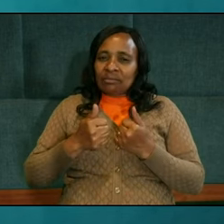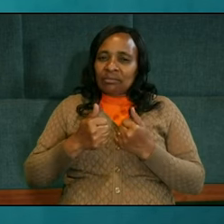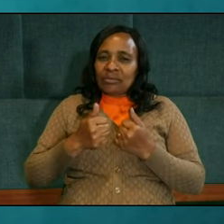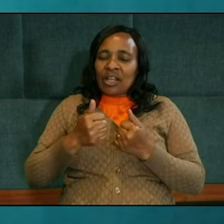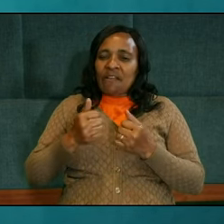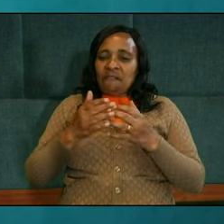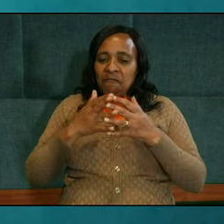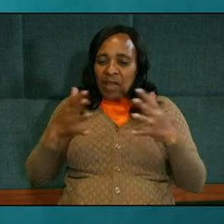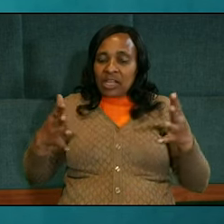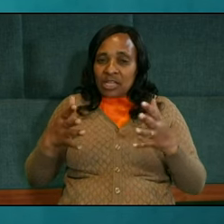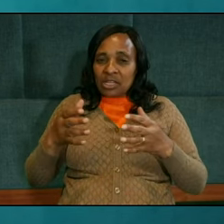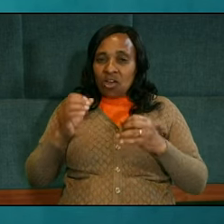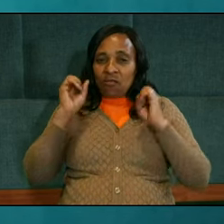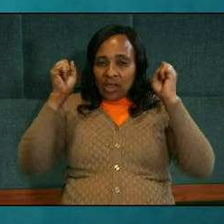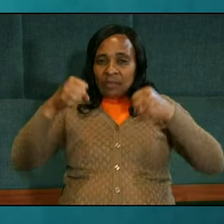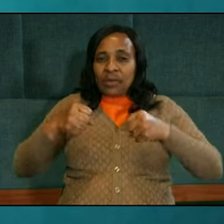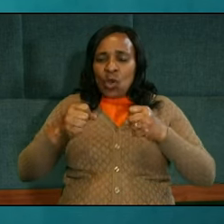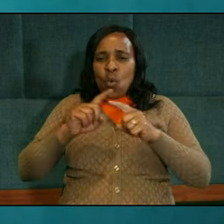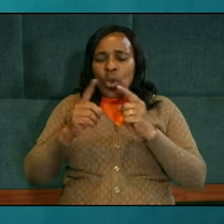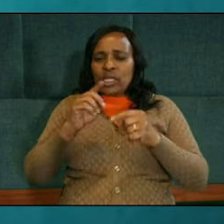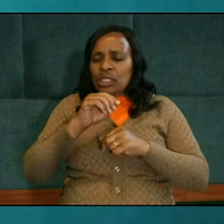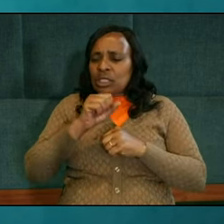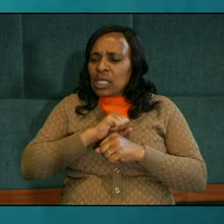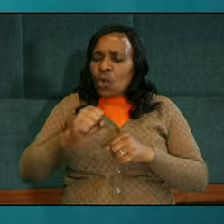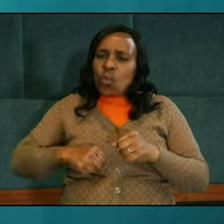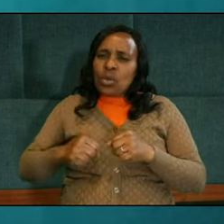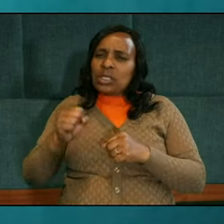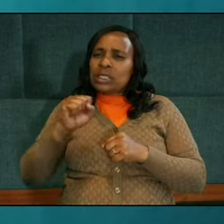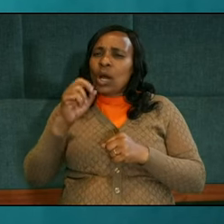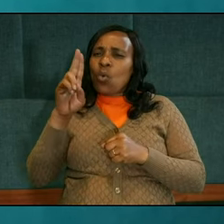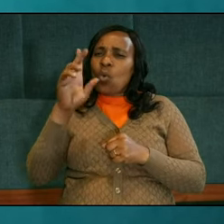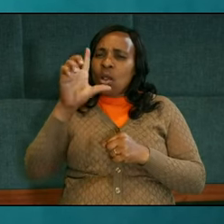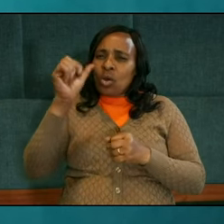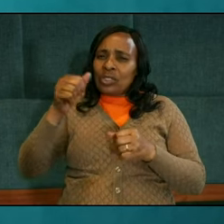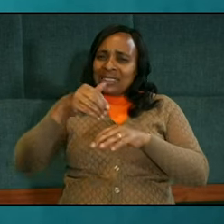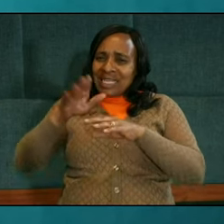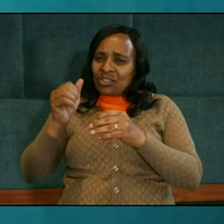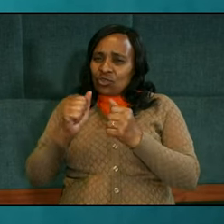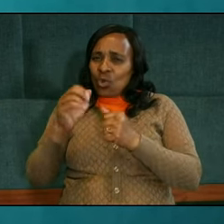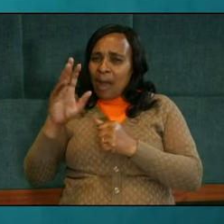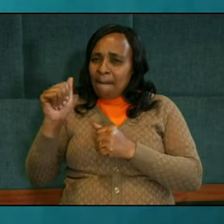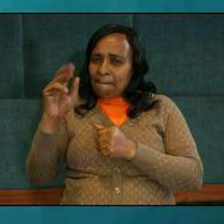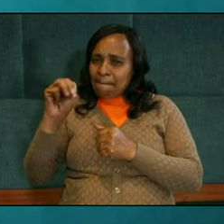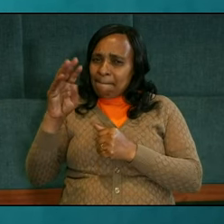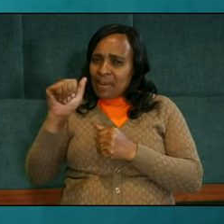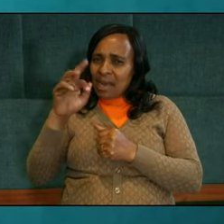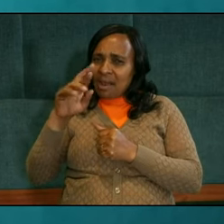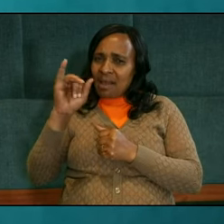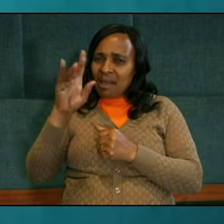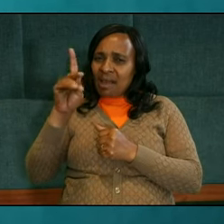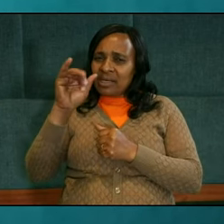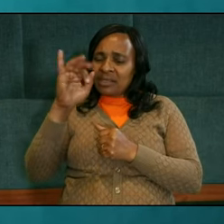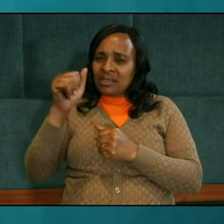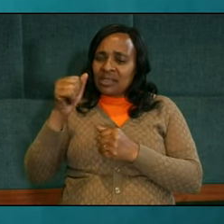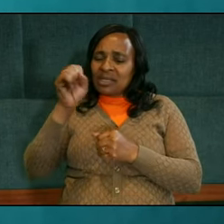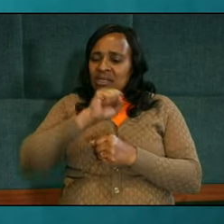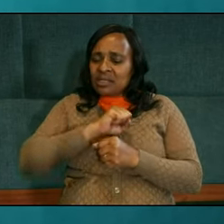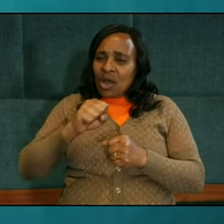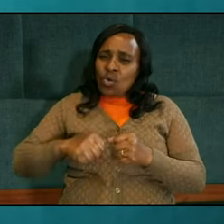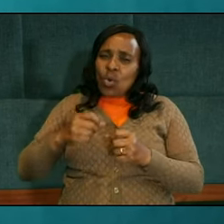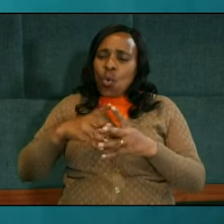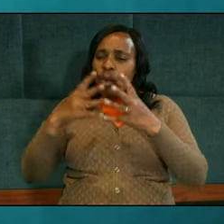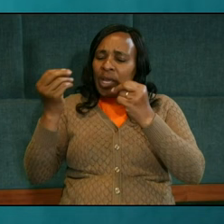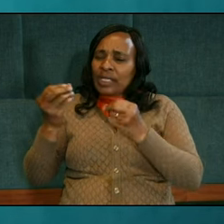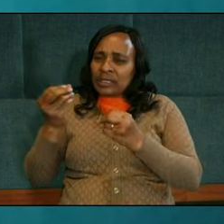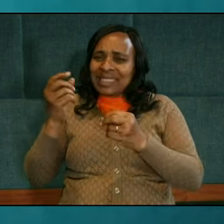Saul was sent to the Amalekites and God instructed him to destroy everything, Saul went ahead and spared their